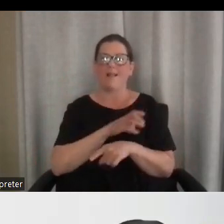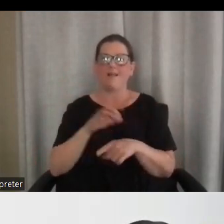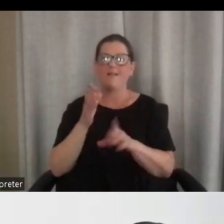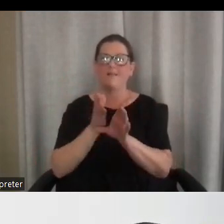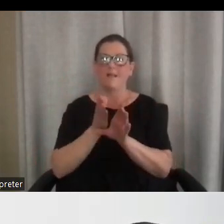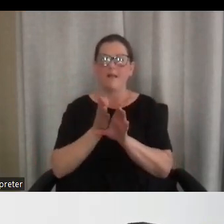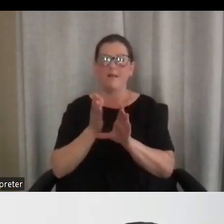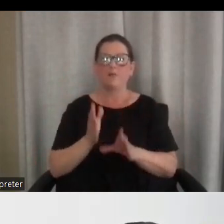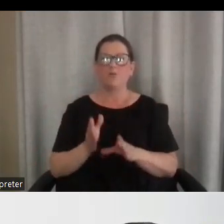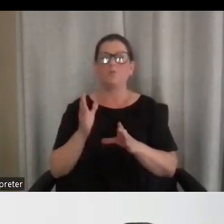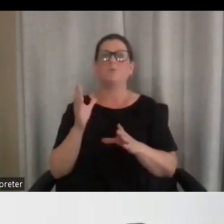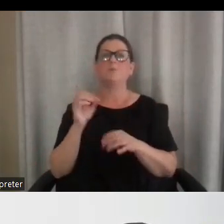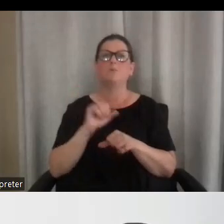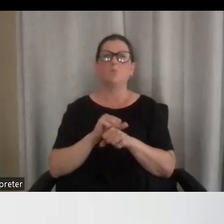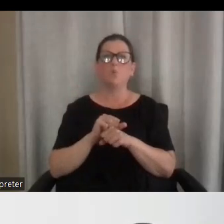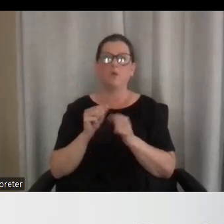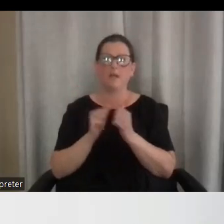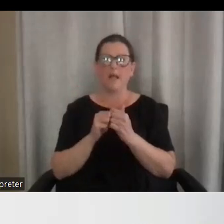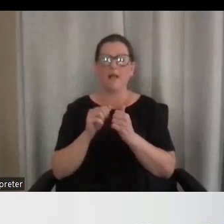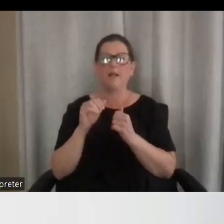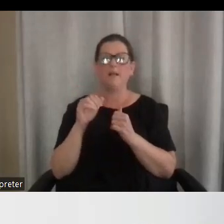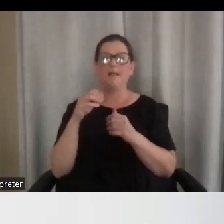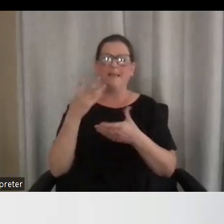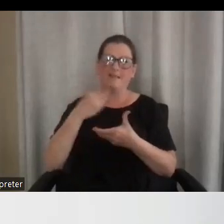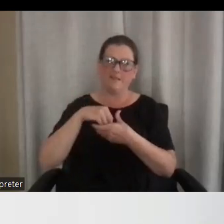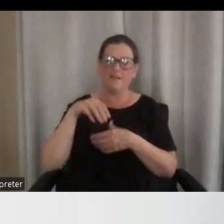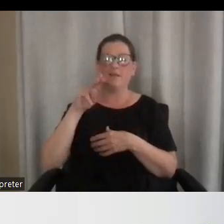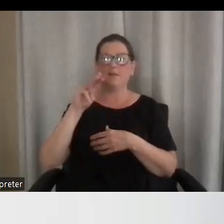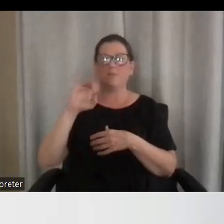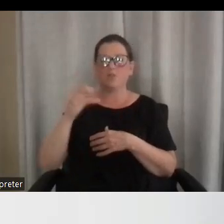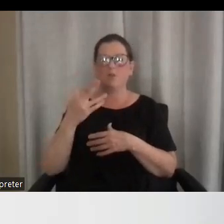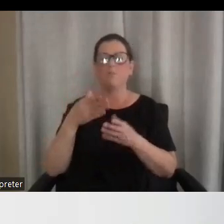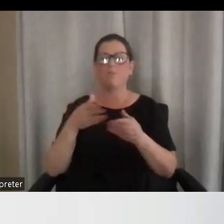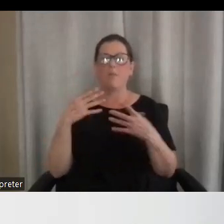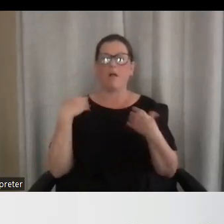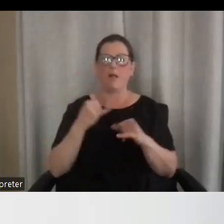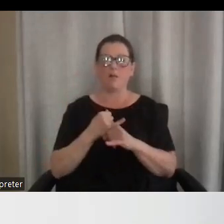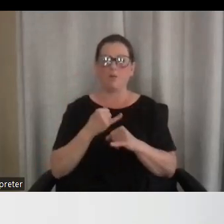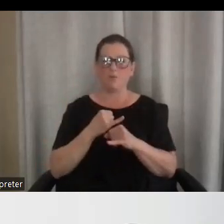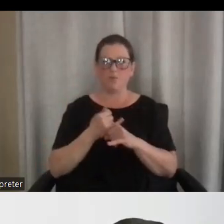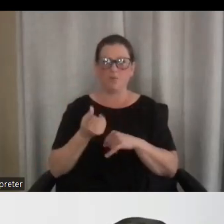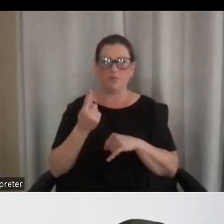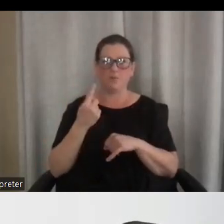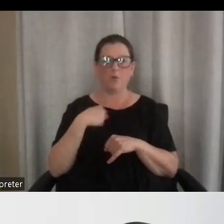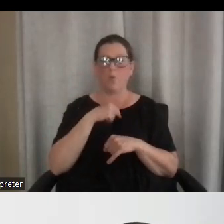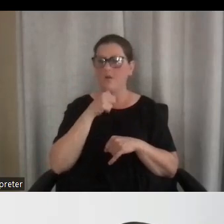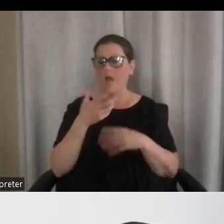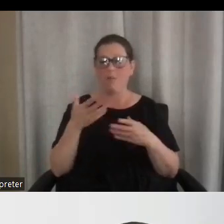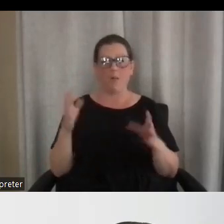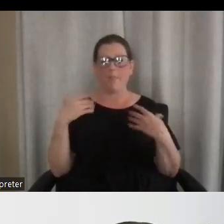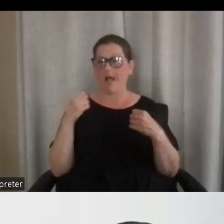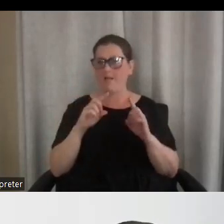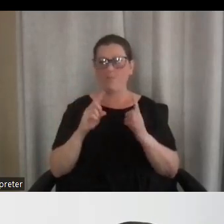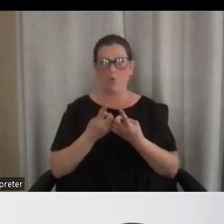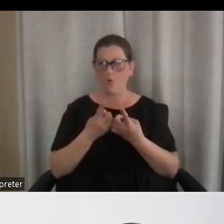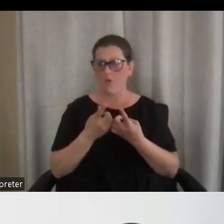Health Partnerships of the Michigan Public Health Institute. And while we're not a public health department or state